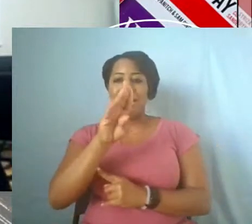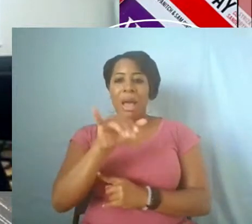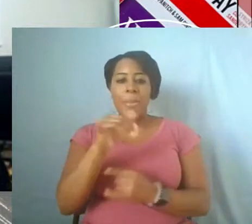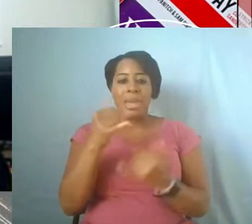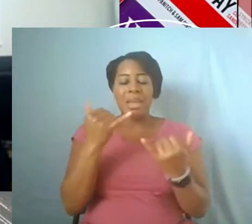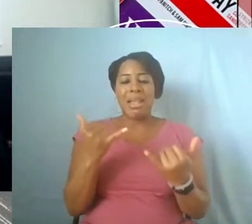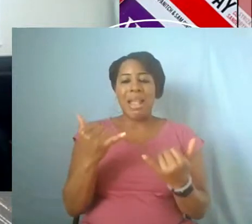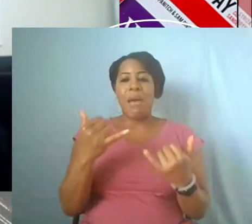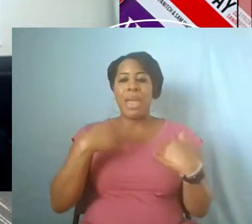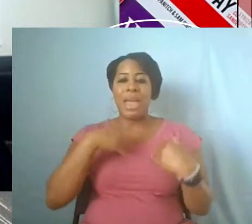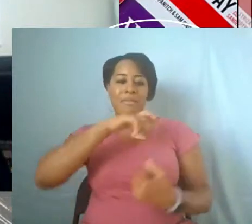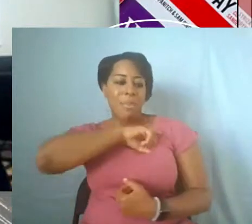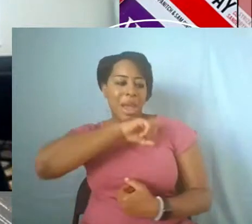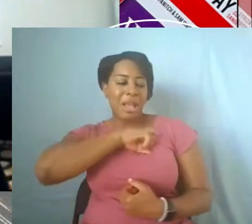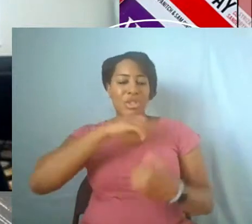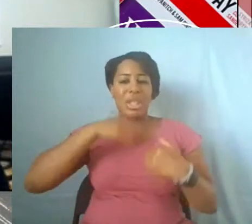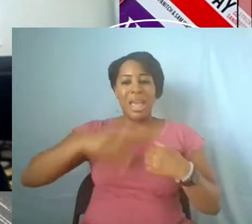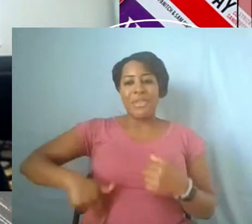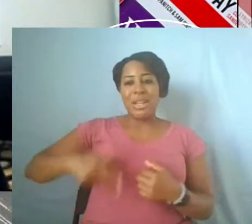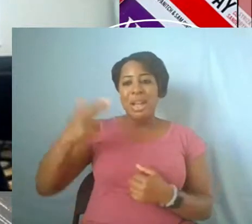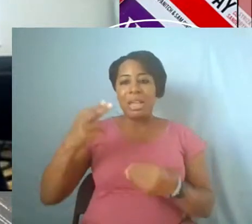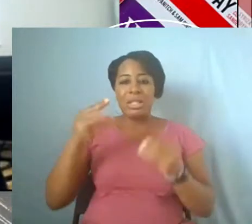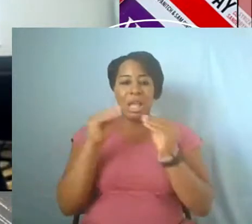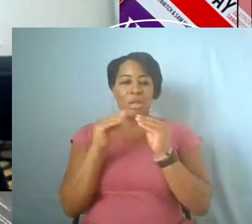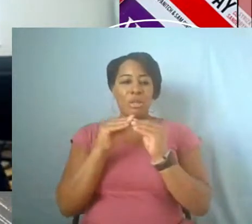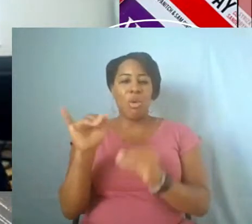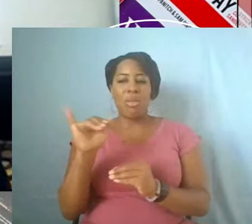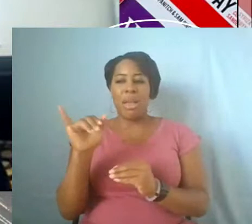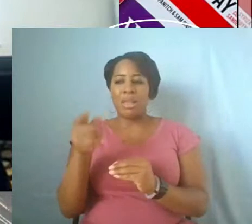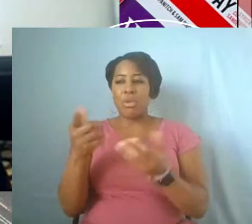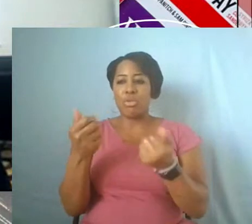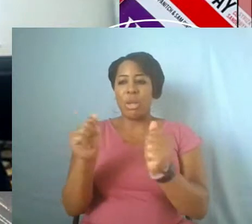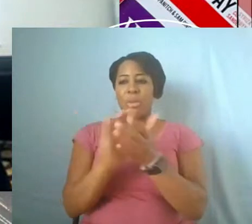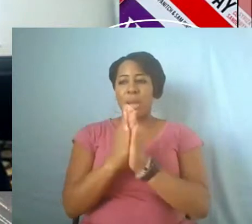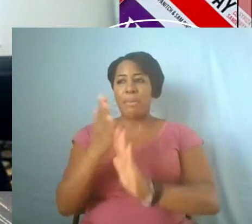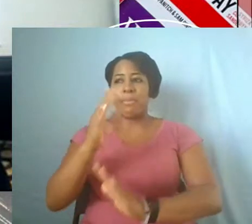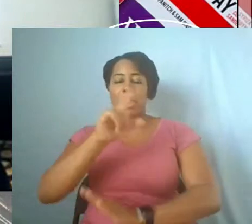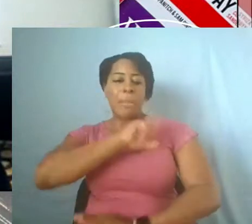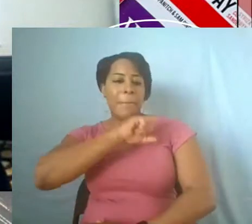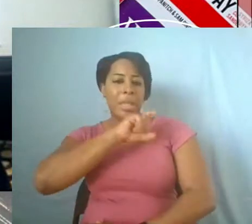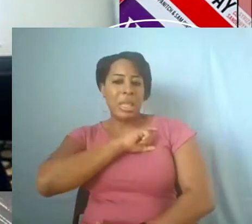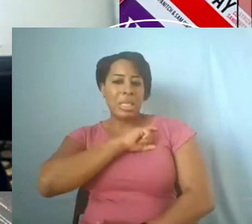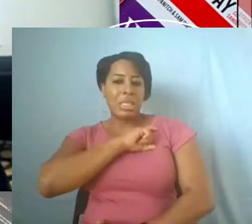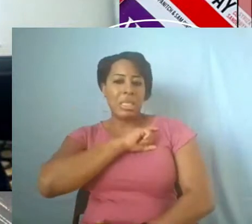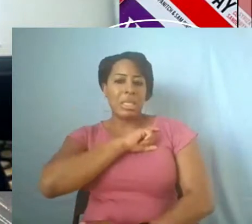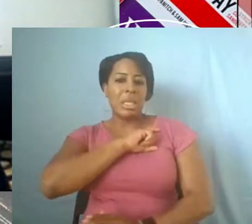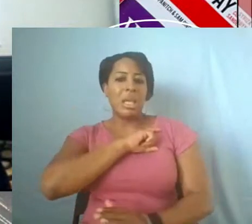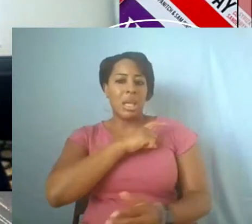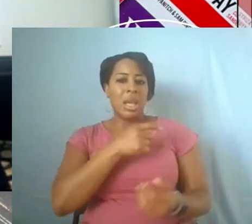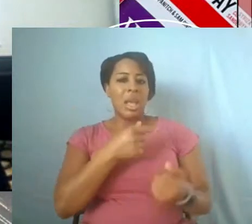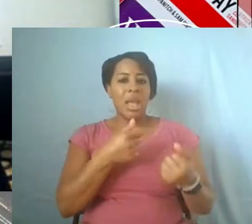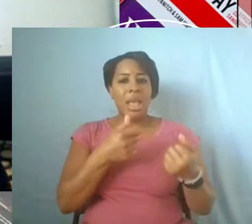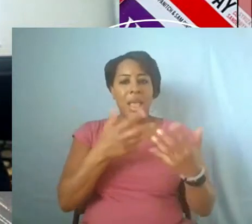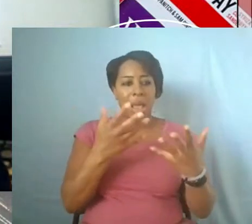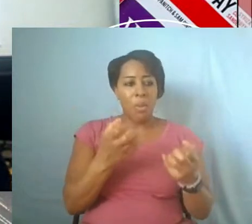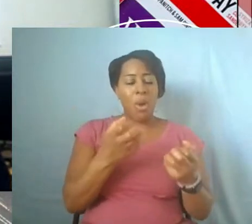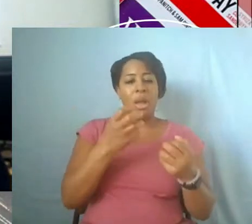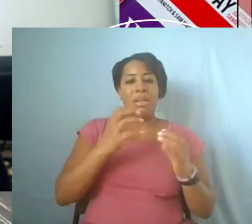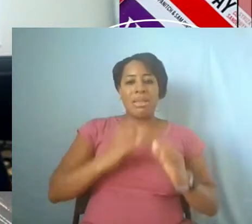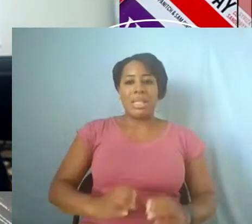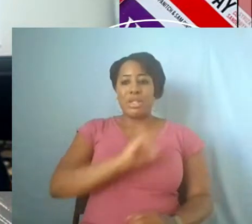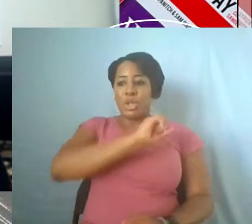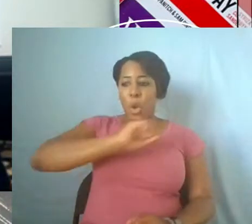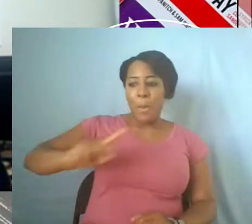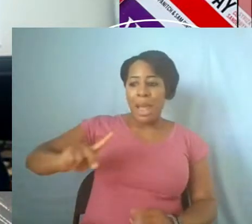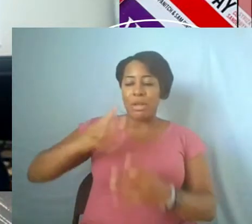and badges, and they are more about policing and returning our returning citizens back to prison. I know